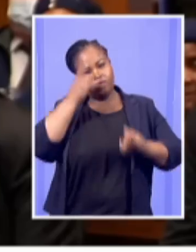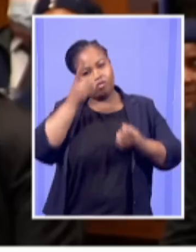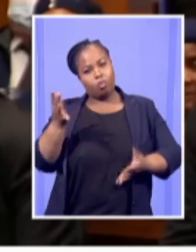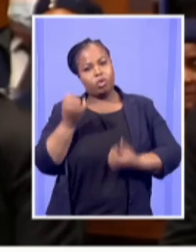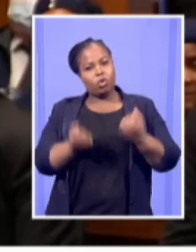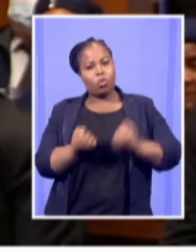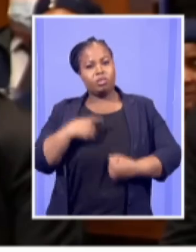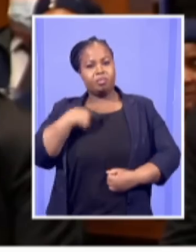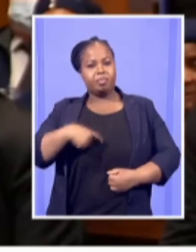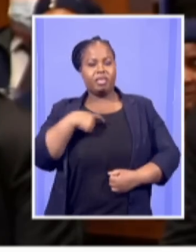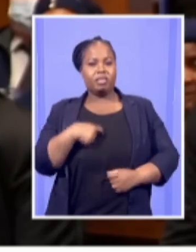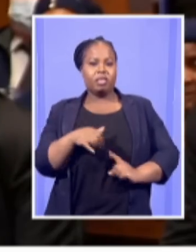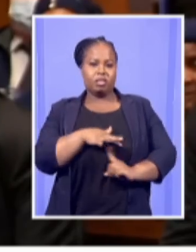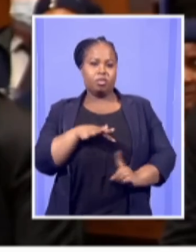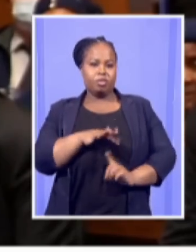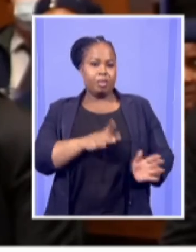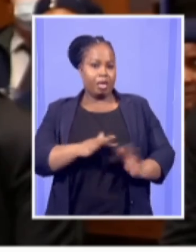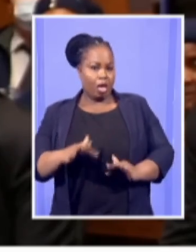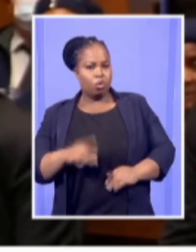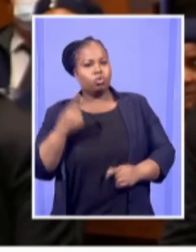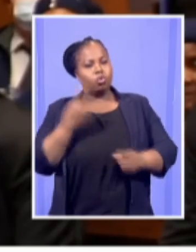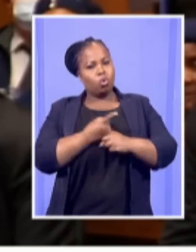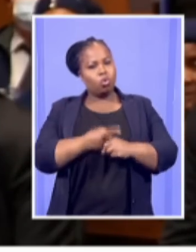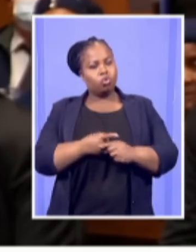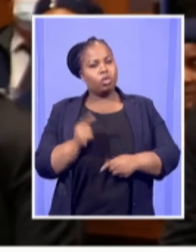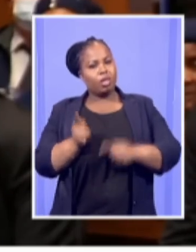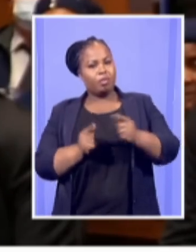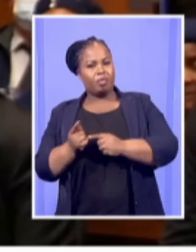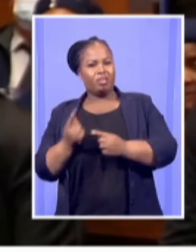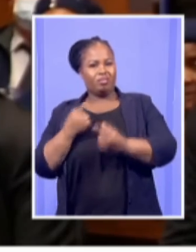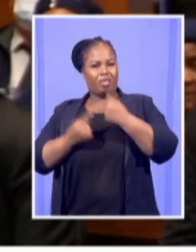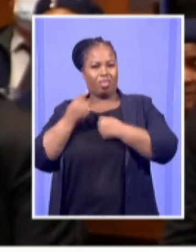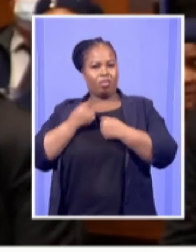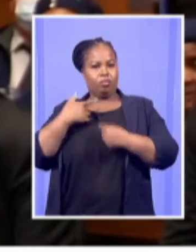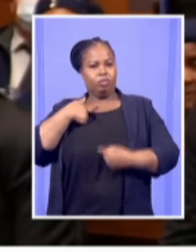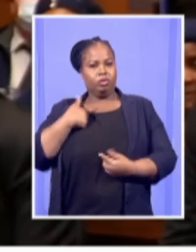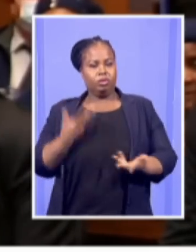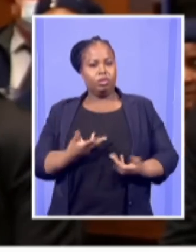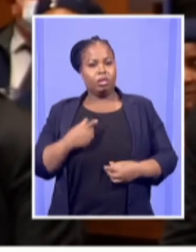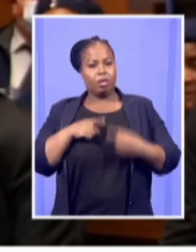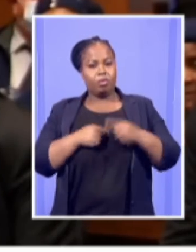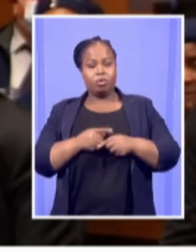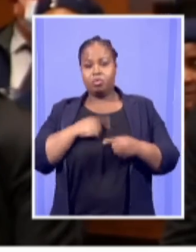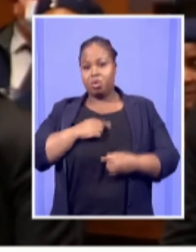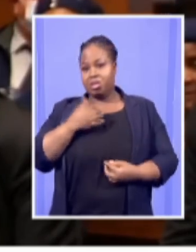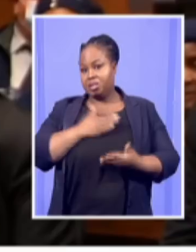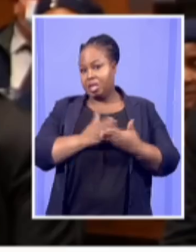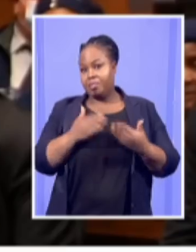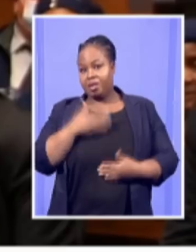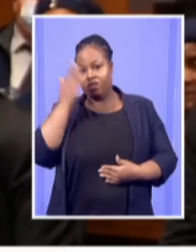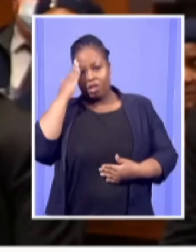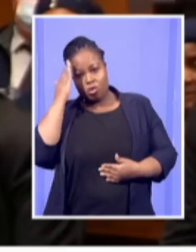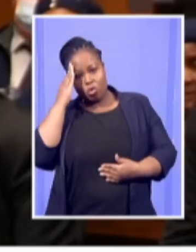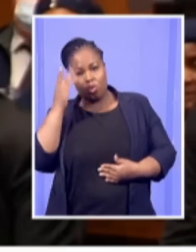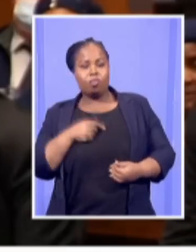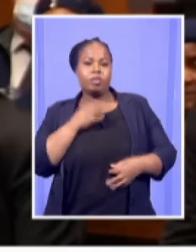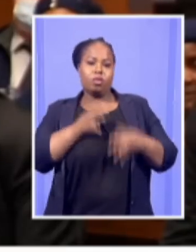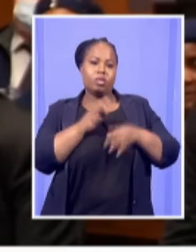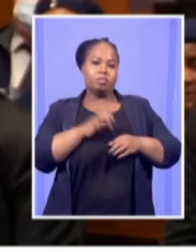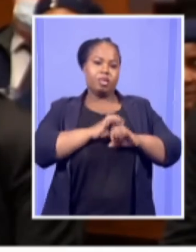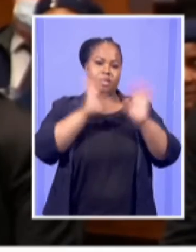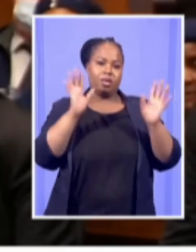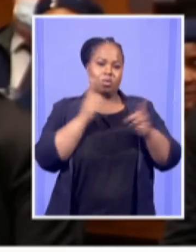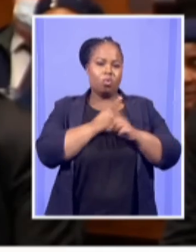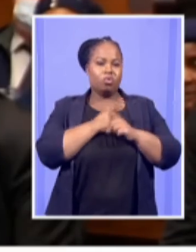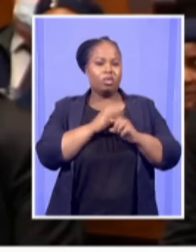personal circumstances and to address the allegations levelled against me insofar as they are known to me, as well as to address the factors to be considered